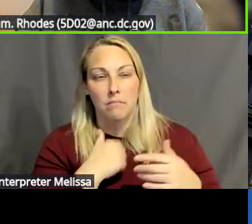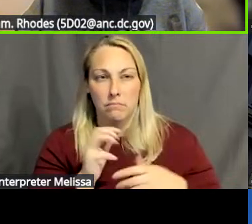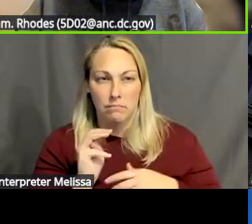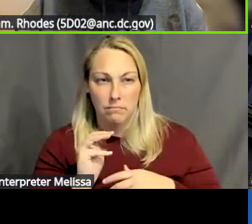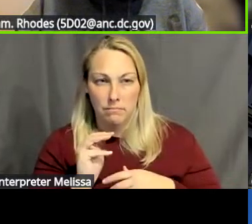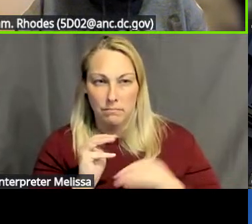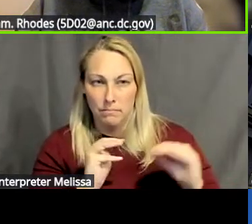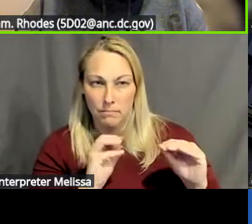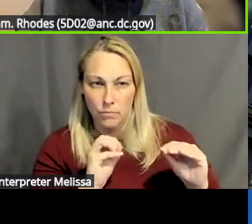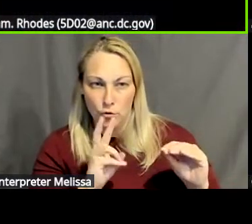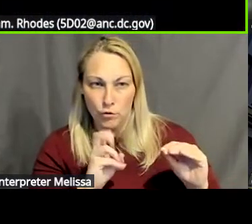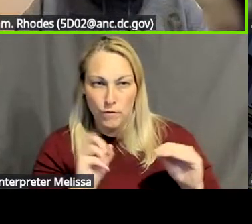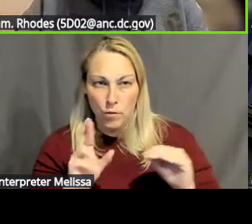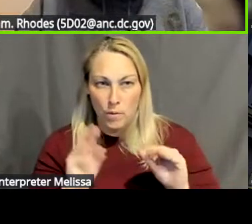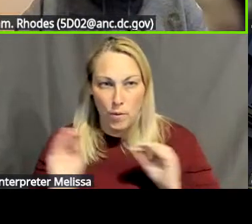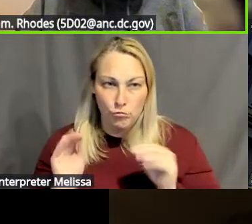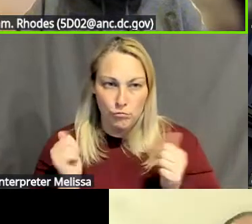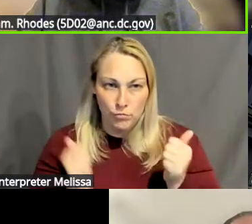move?